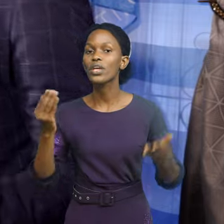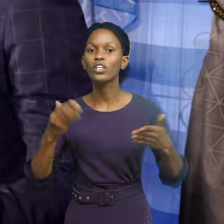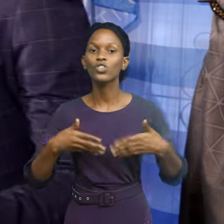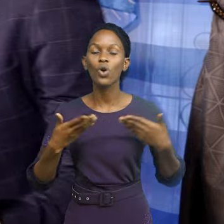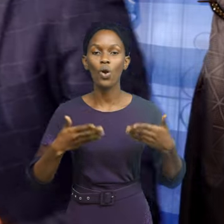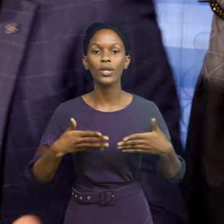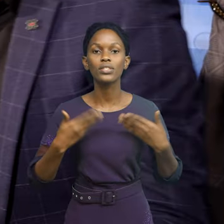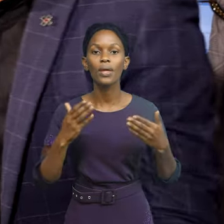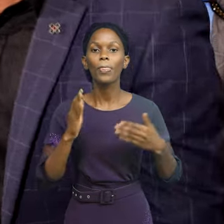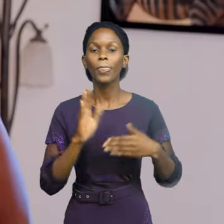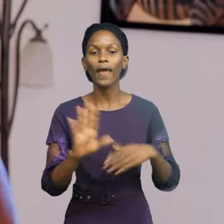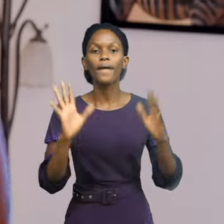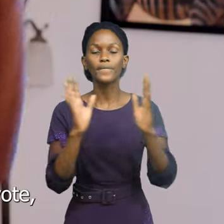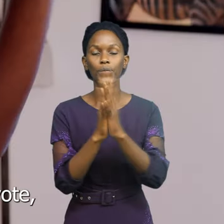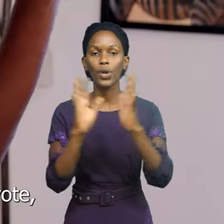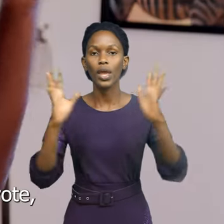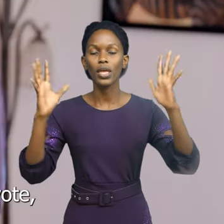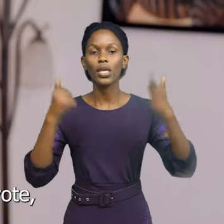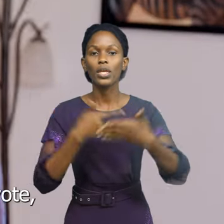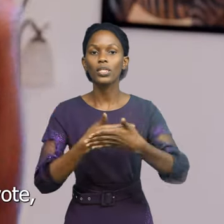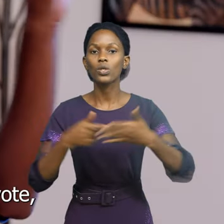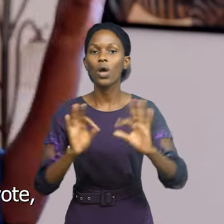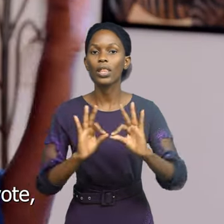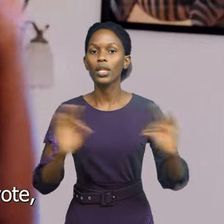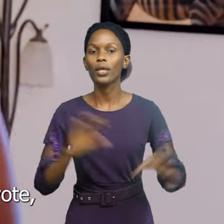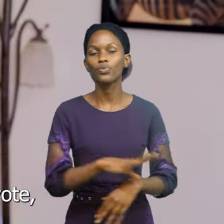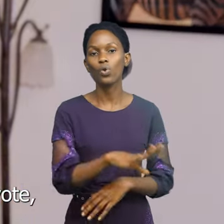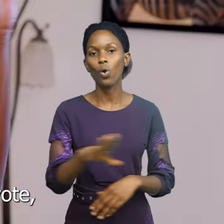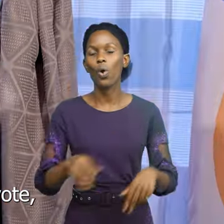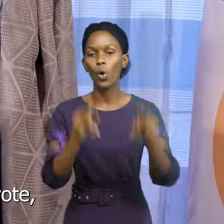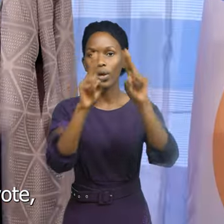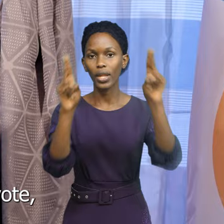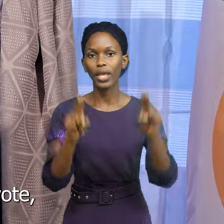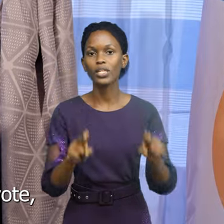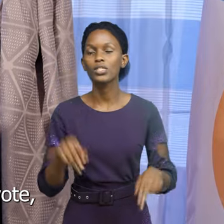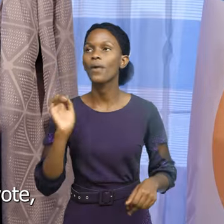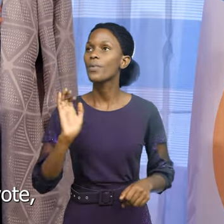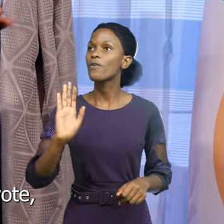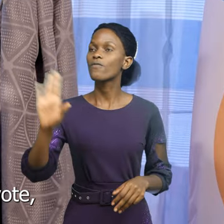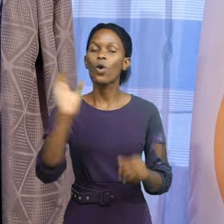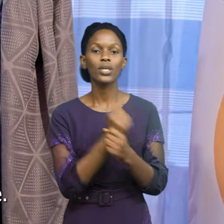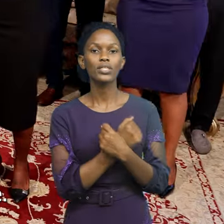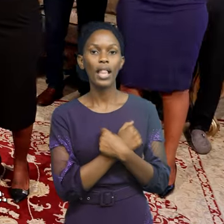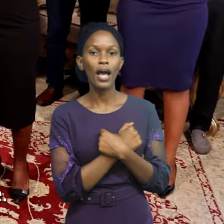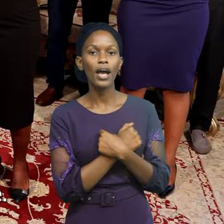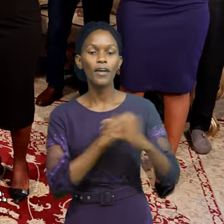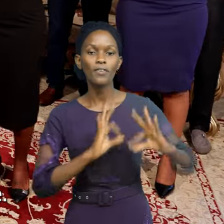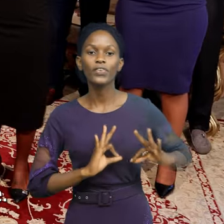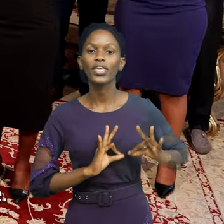Lord, rejoice, I say rejoice, and praise his holy name to all nations, for